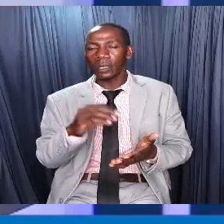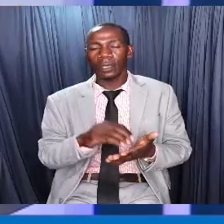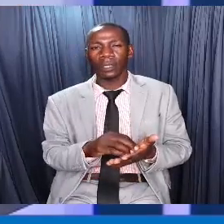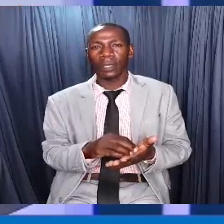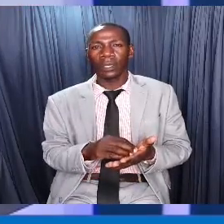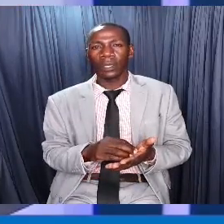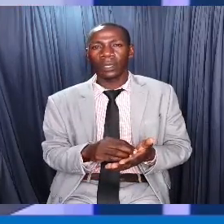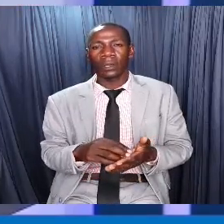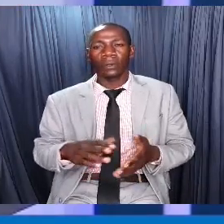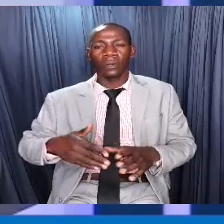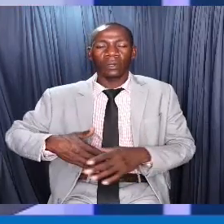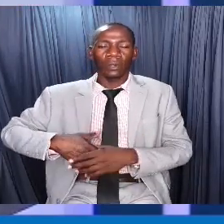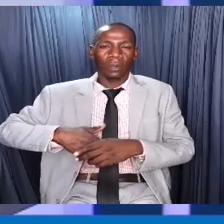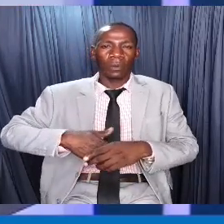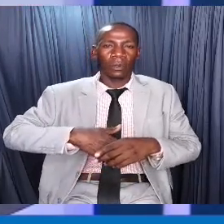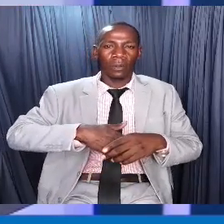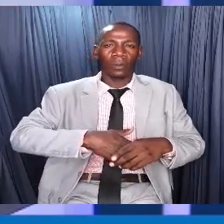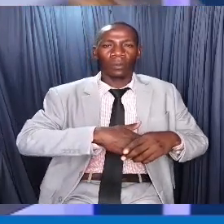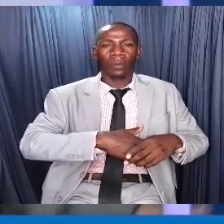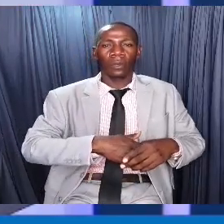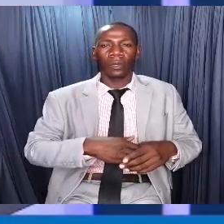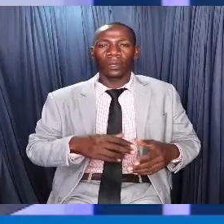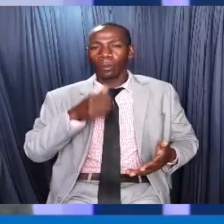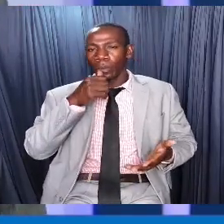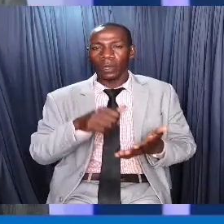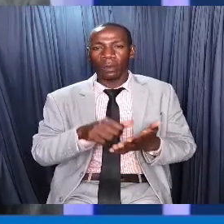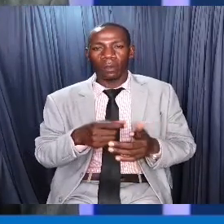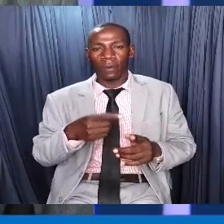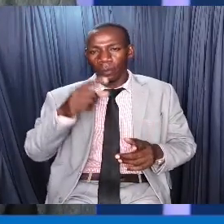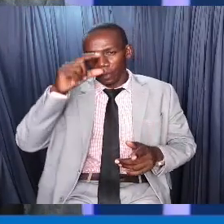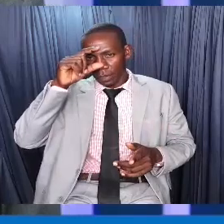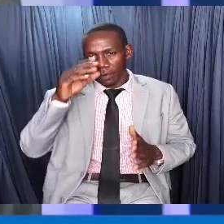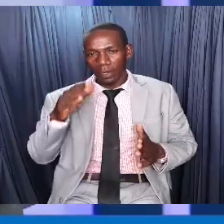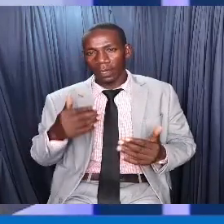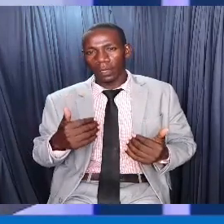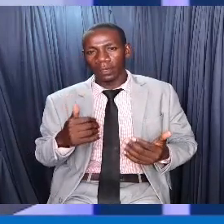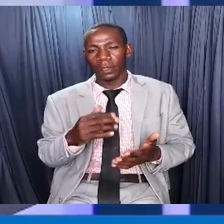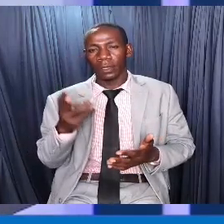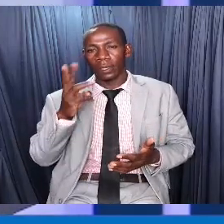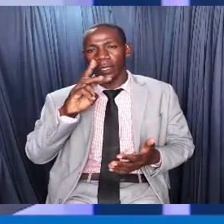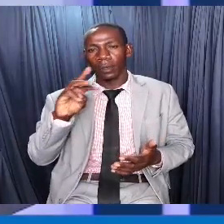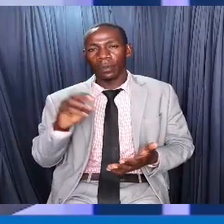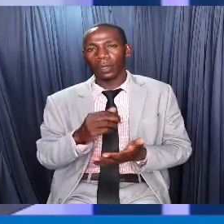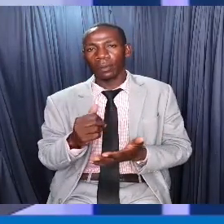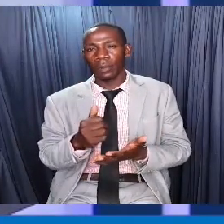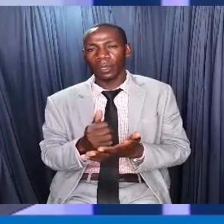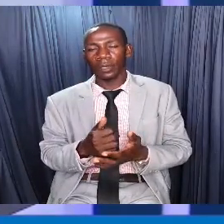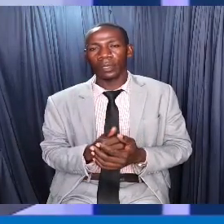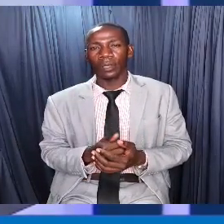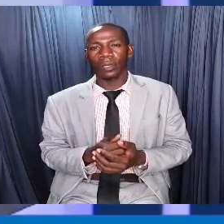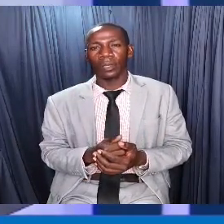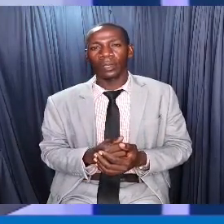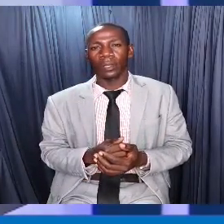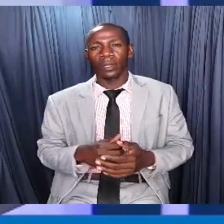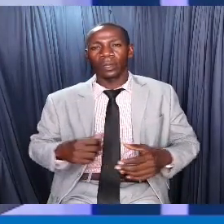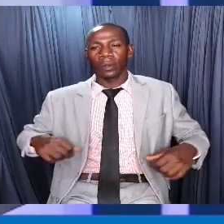see. Akafanya kushikwa mkono. Then he was held his hand. Na barua za wakubwa nazo. And he had the letters from the senior people. Bwana Yesu asifiwe sana. Amen.